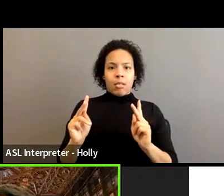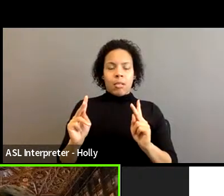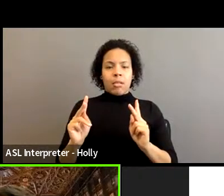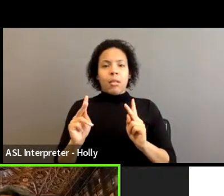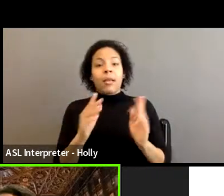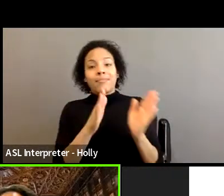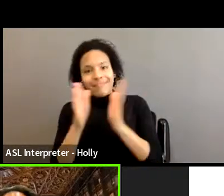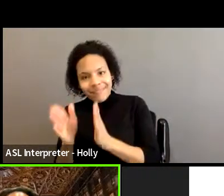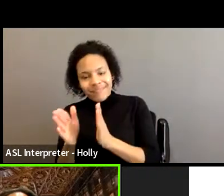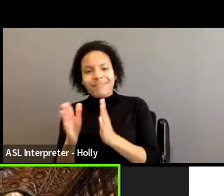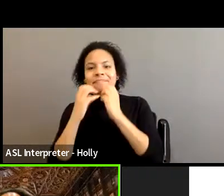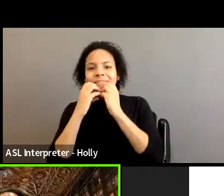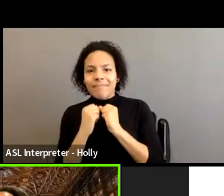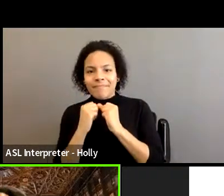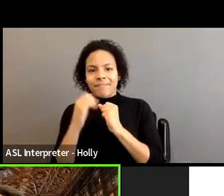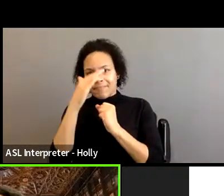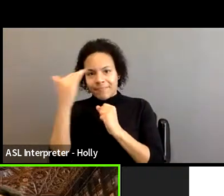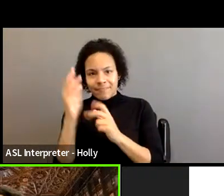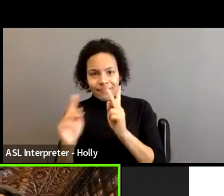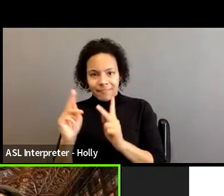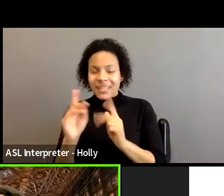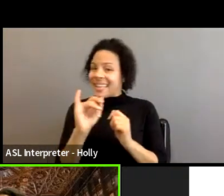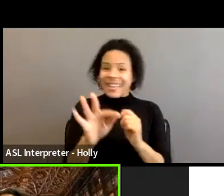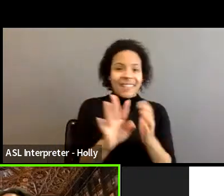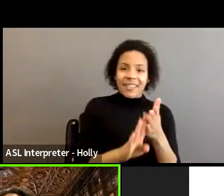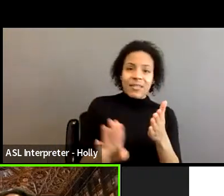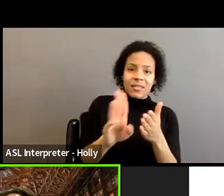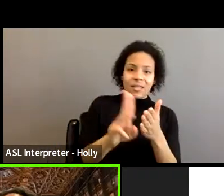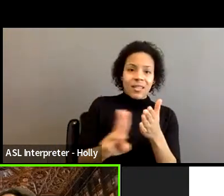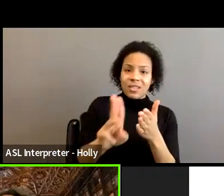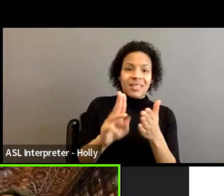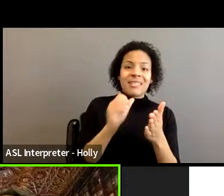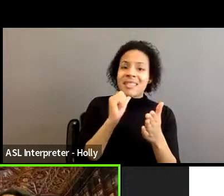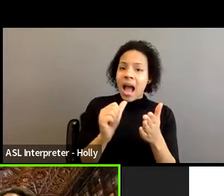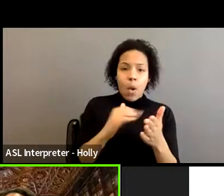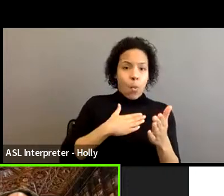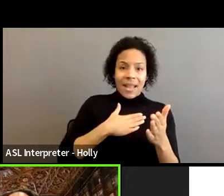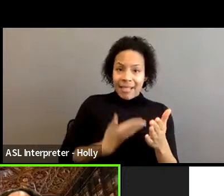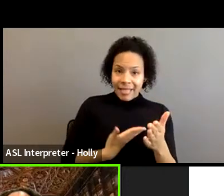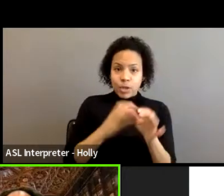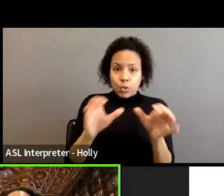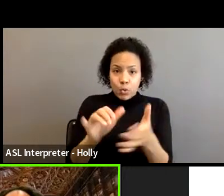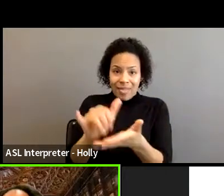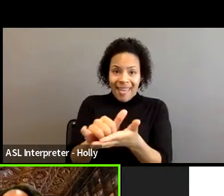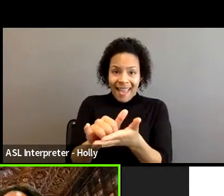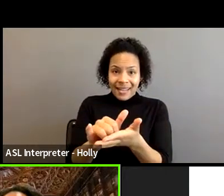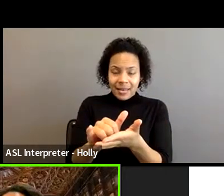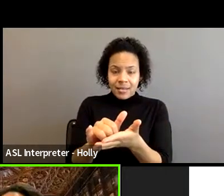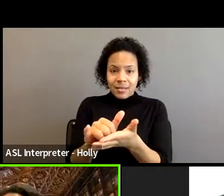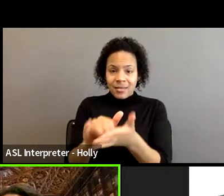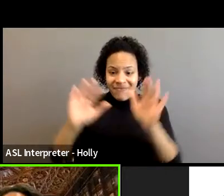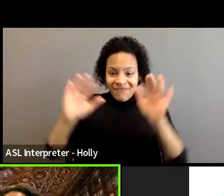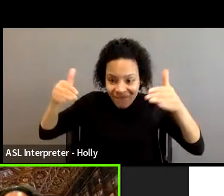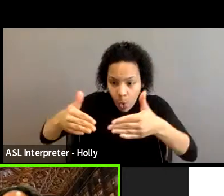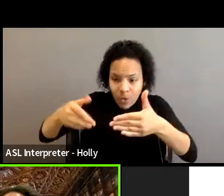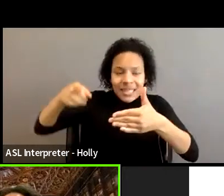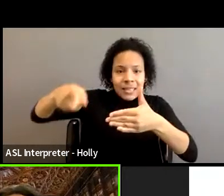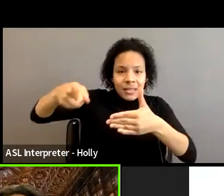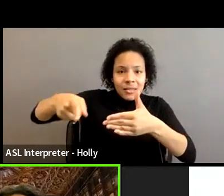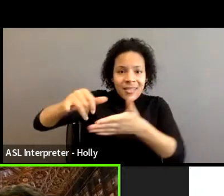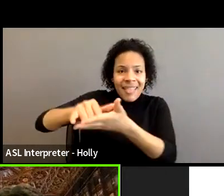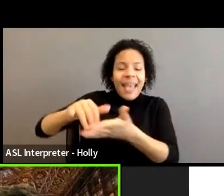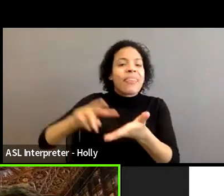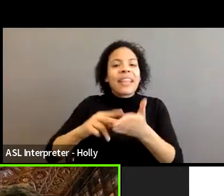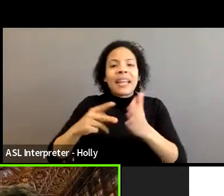Corey have mentioned. If we are not willing to do that, then we are just continuing to create an